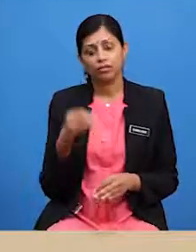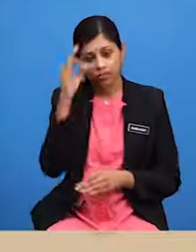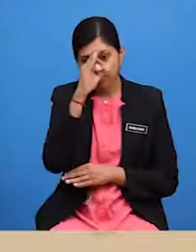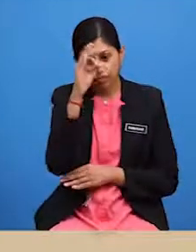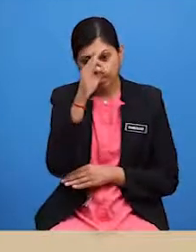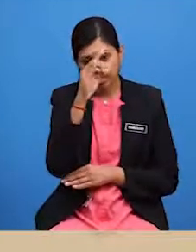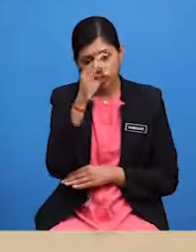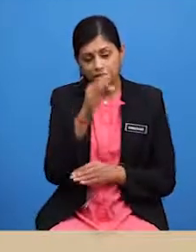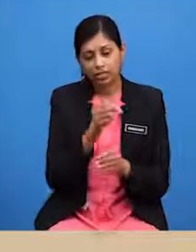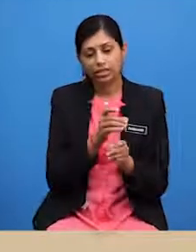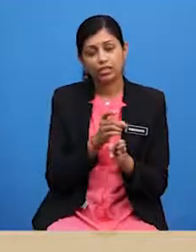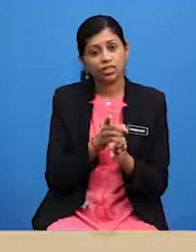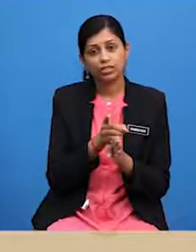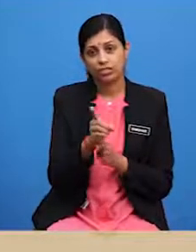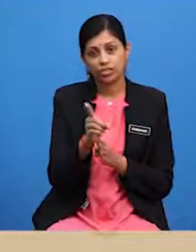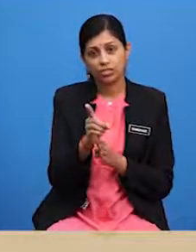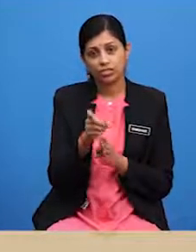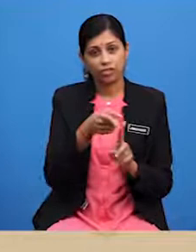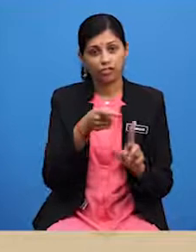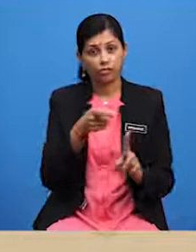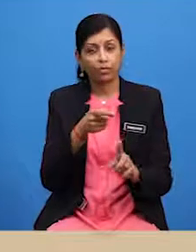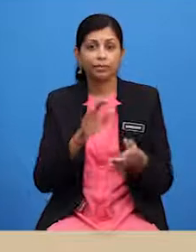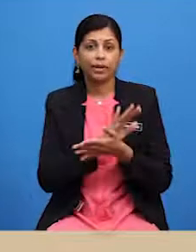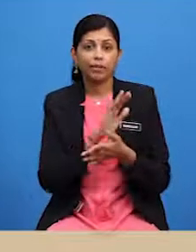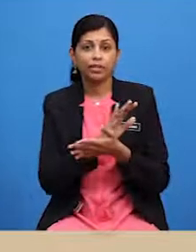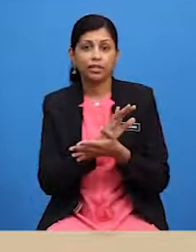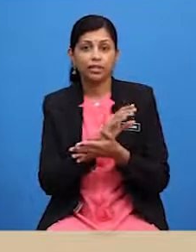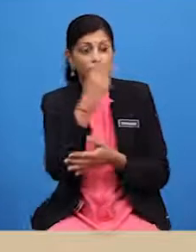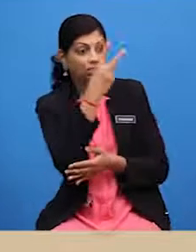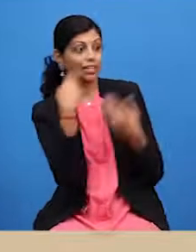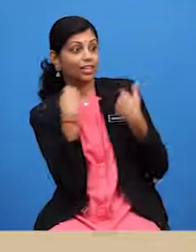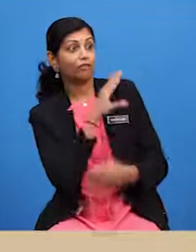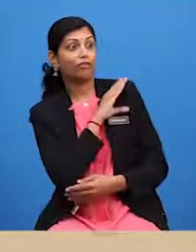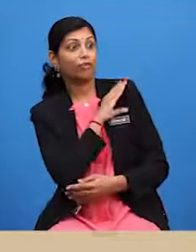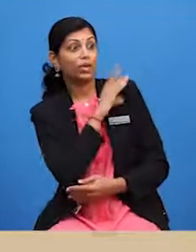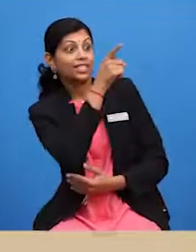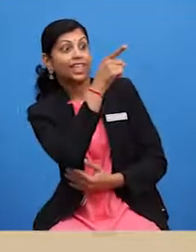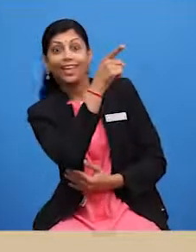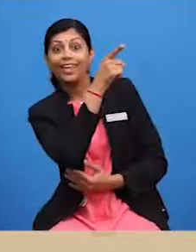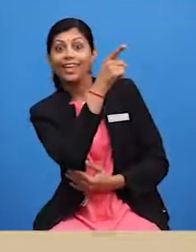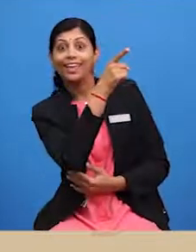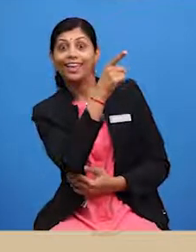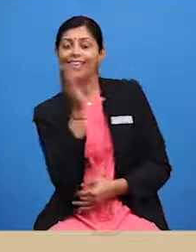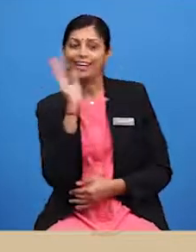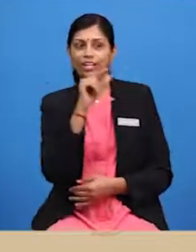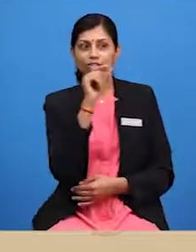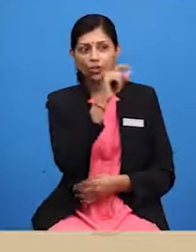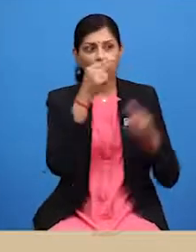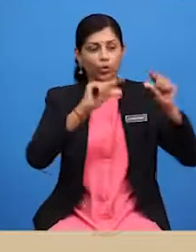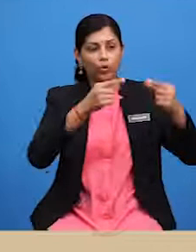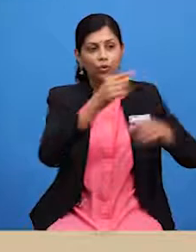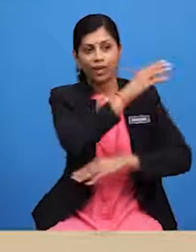paper. Look, there's a police officer across the street. Let's go and ask